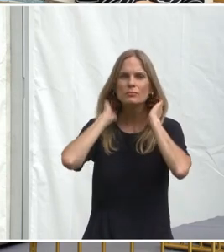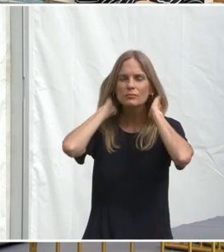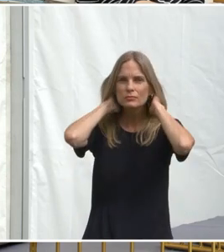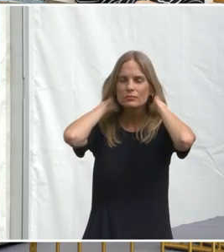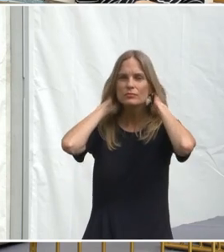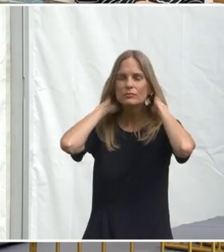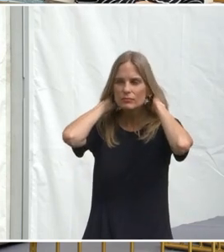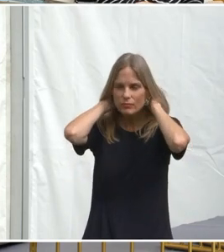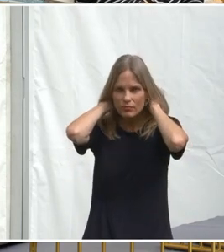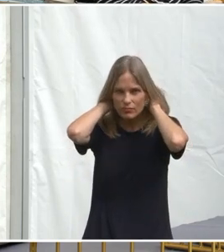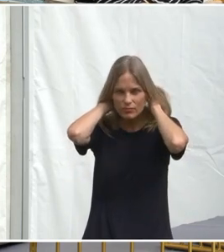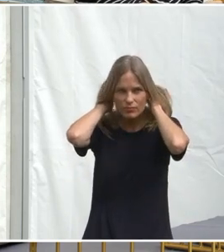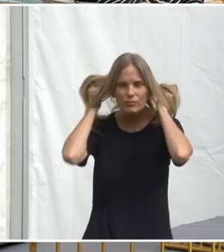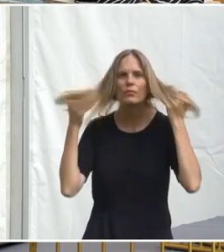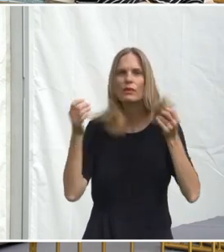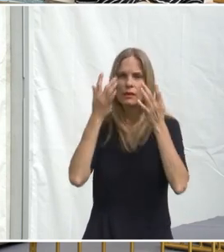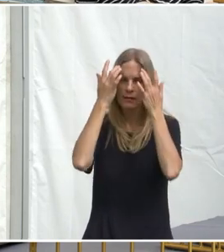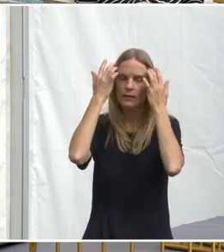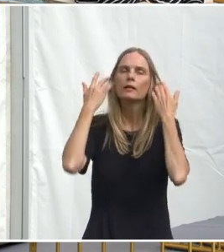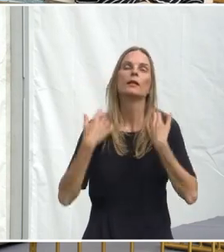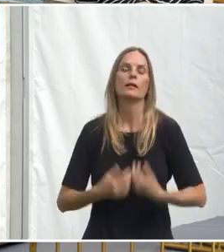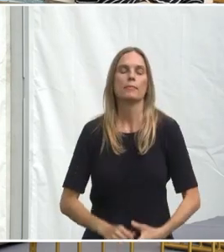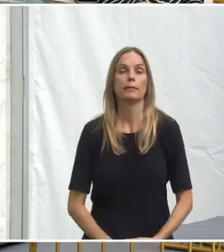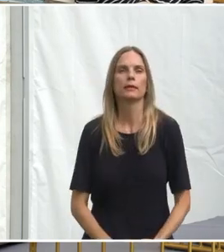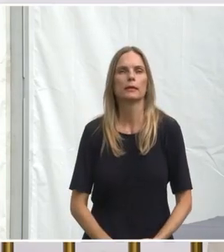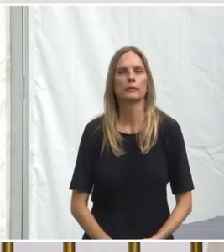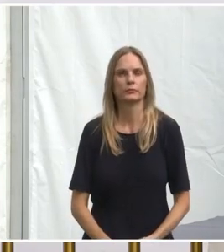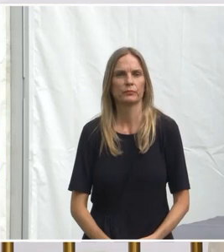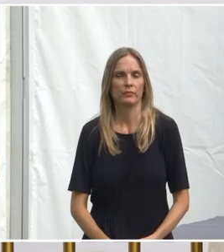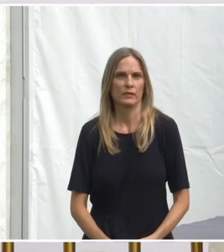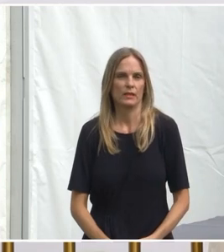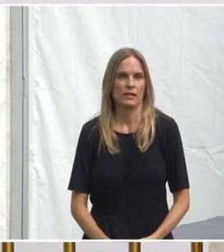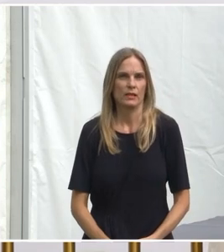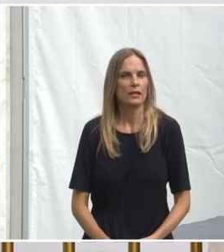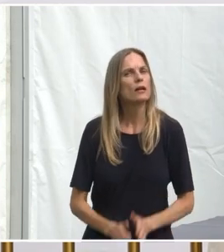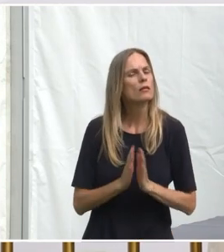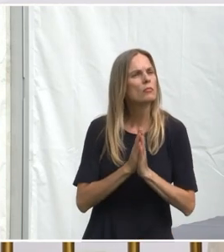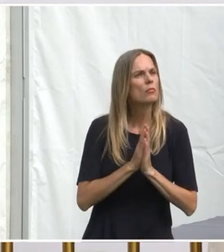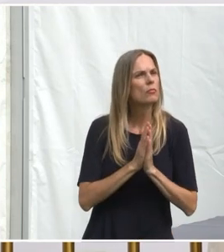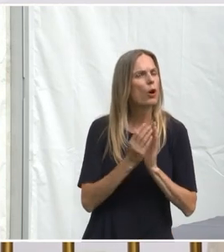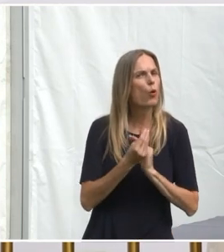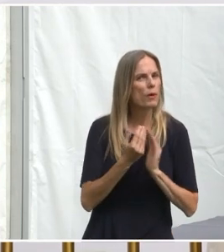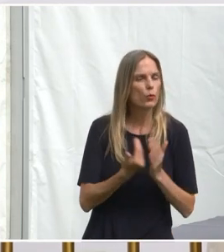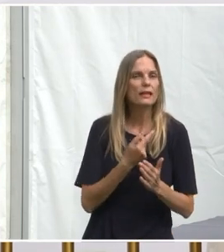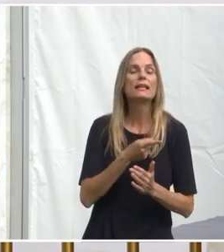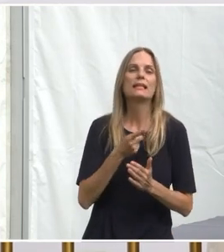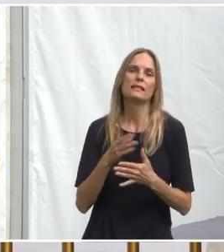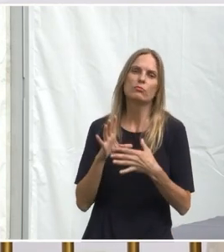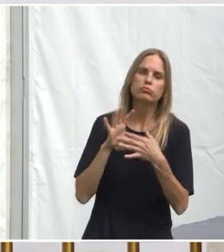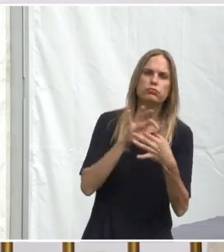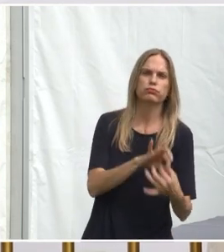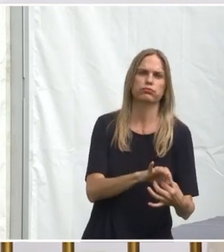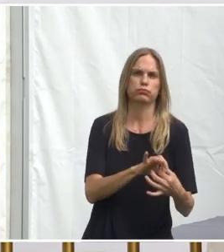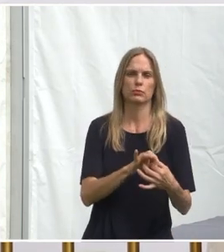Where to start? Maybe you a little bit specify the. So we discussed about the bonding and bridging ties,